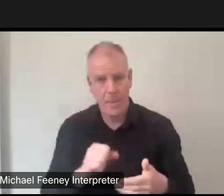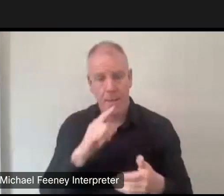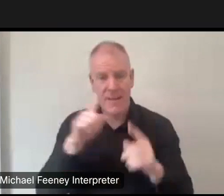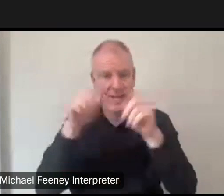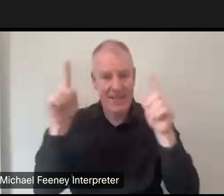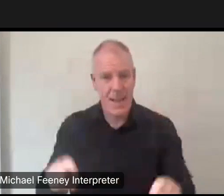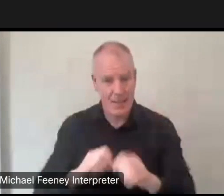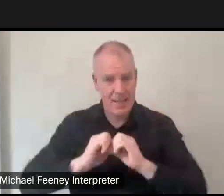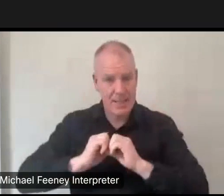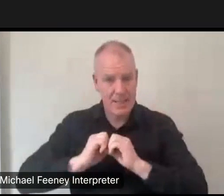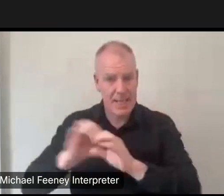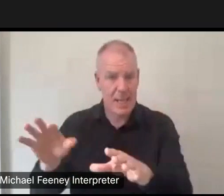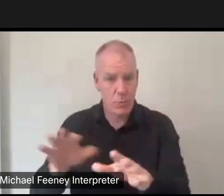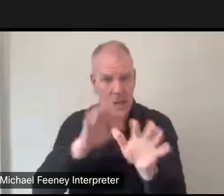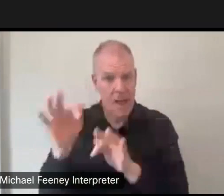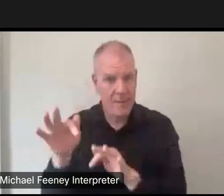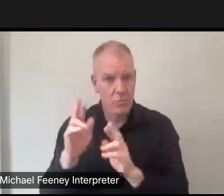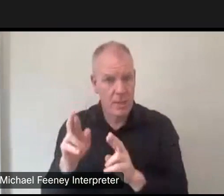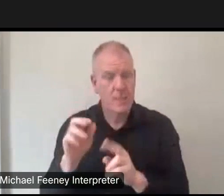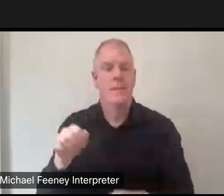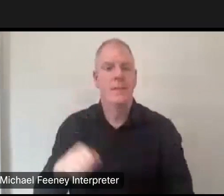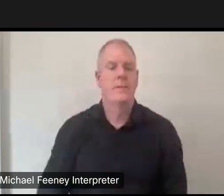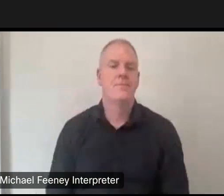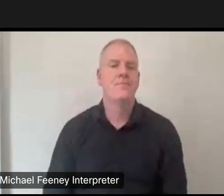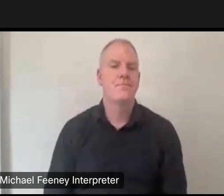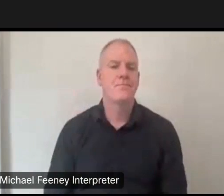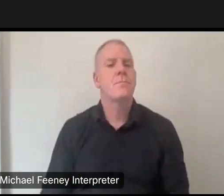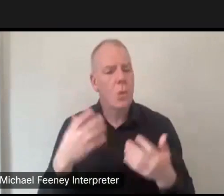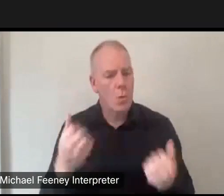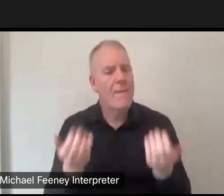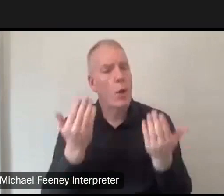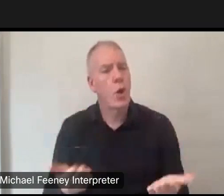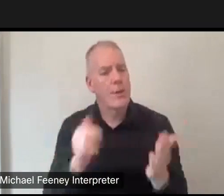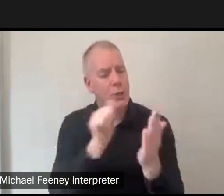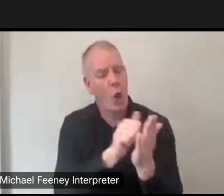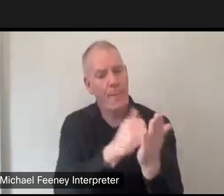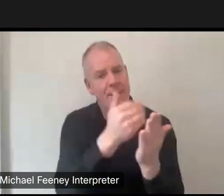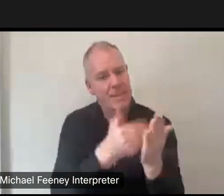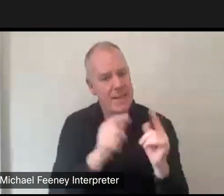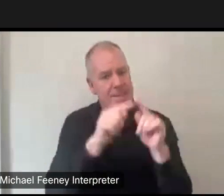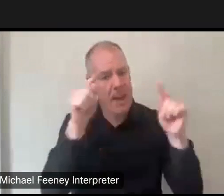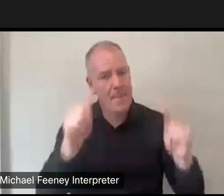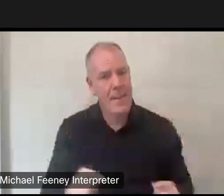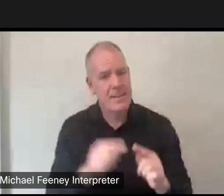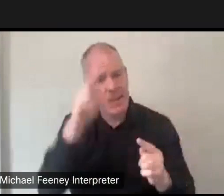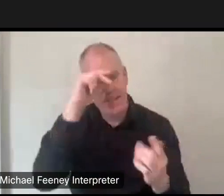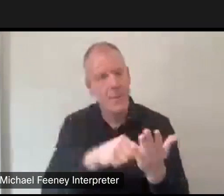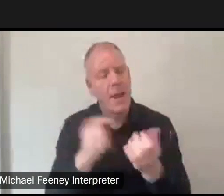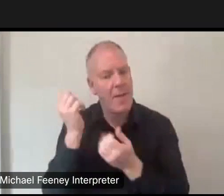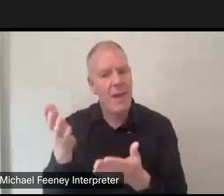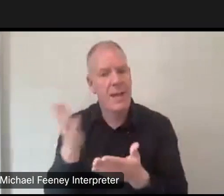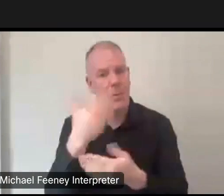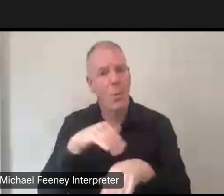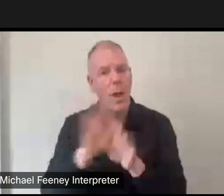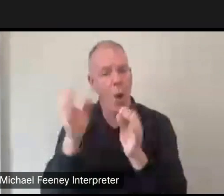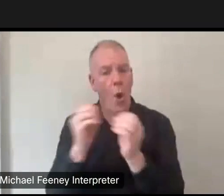template out following, yeah. Yeah, and we have a current documentation template that we have that's available on our open disclosure